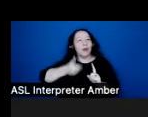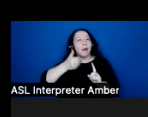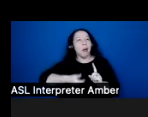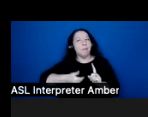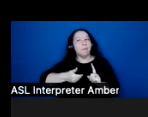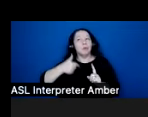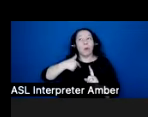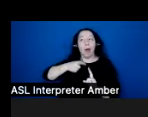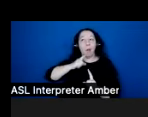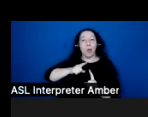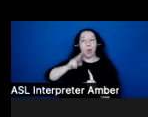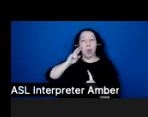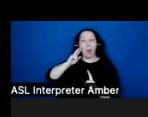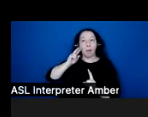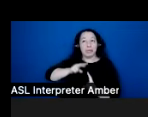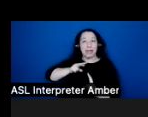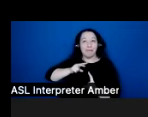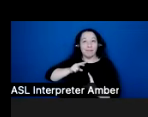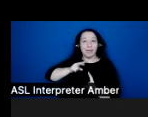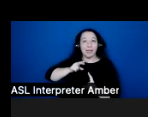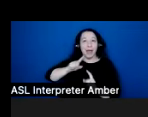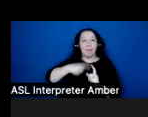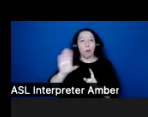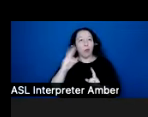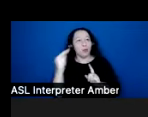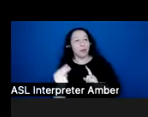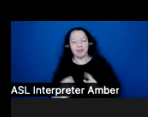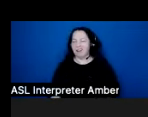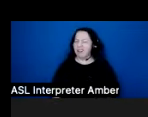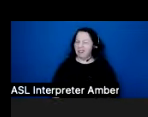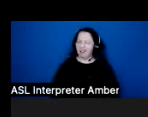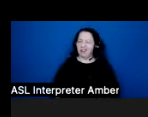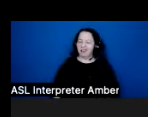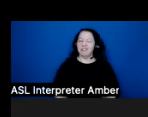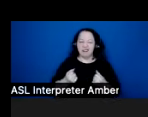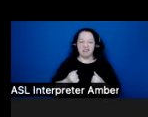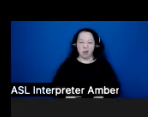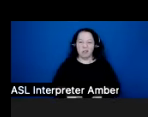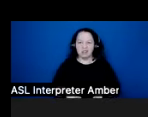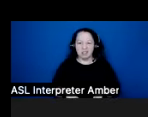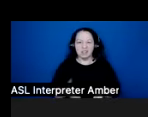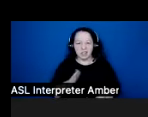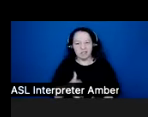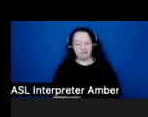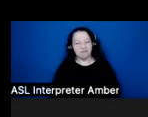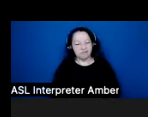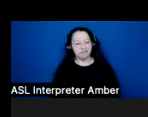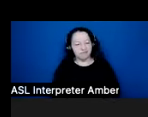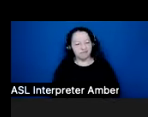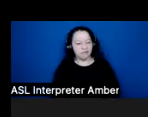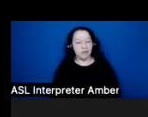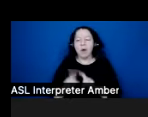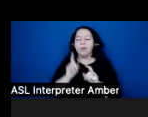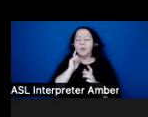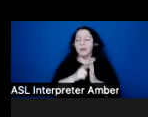how others perceive me, right? It's kind of exhausting. It's just, and then also recognizing, for me at